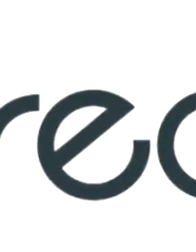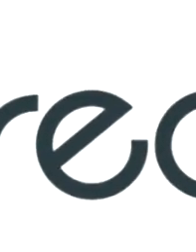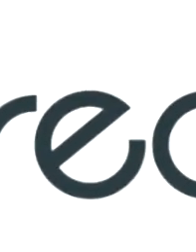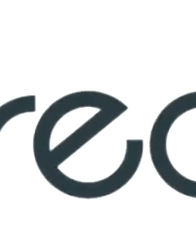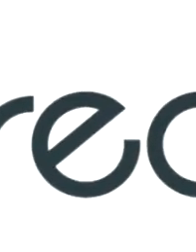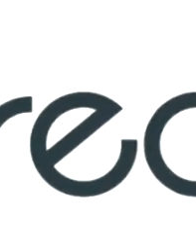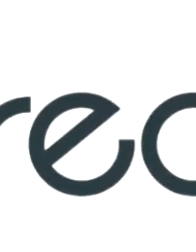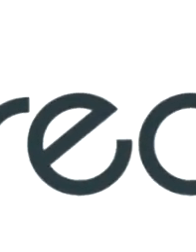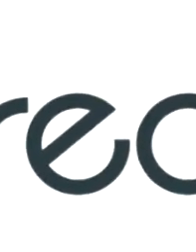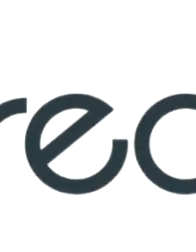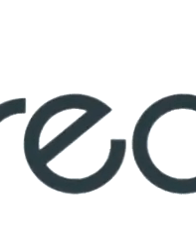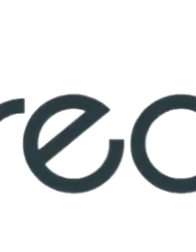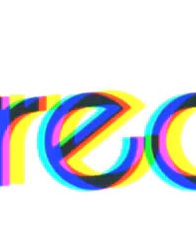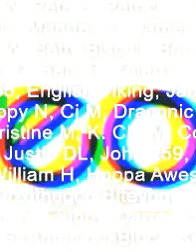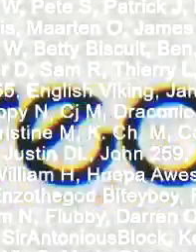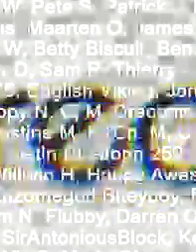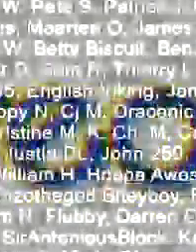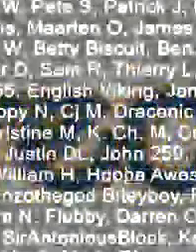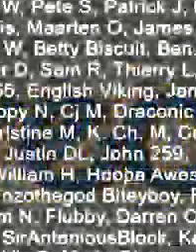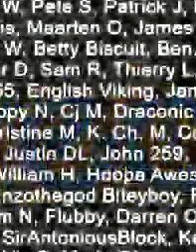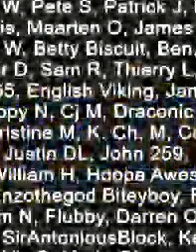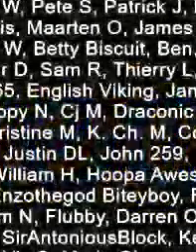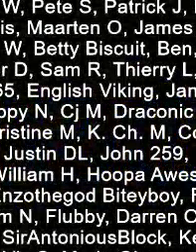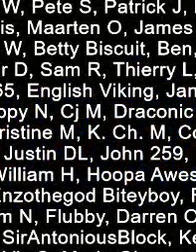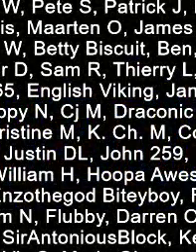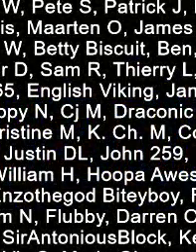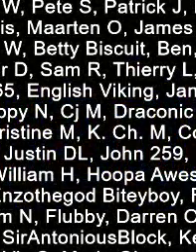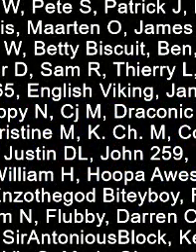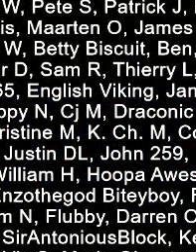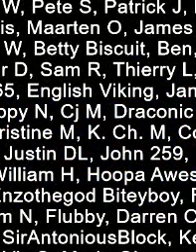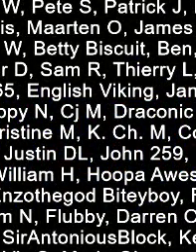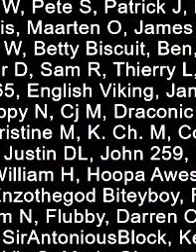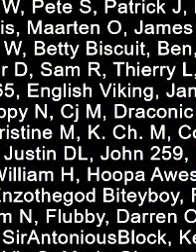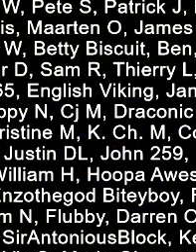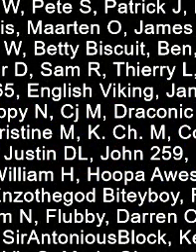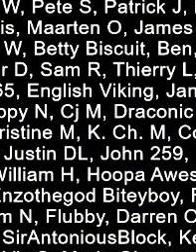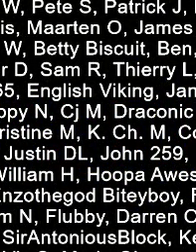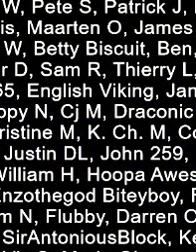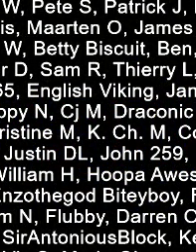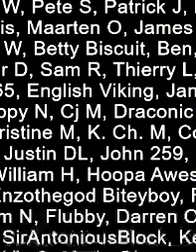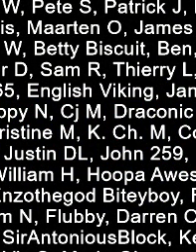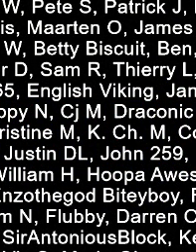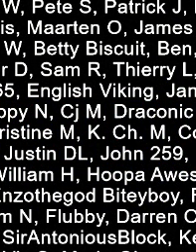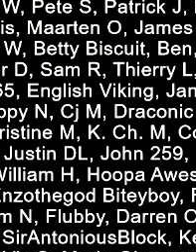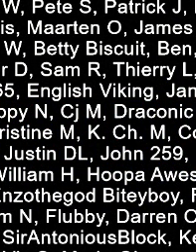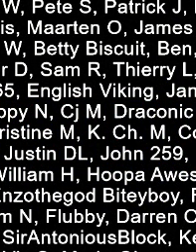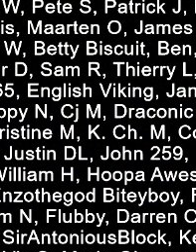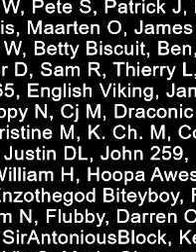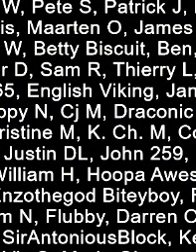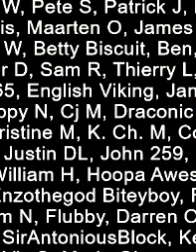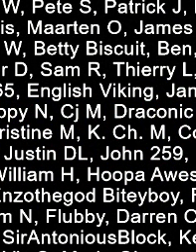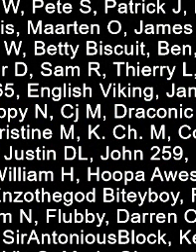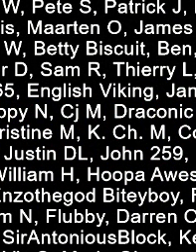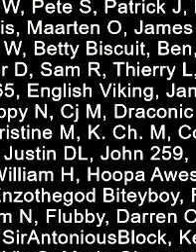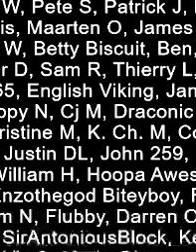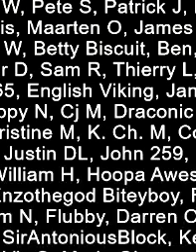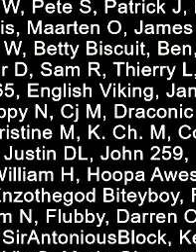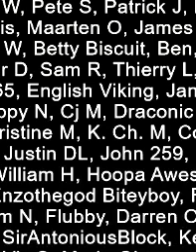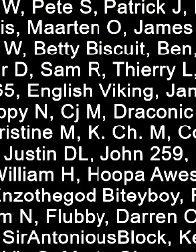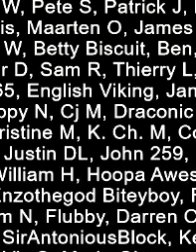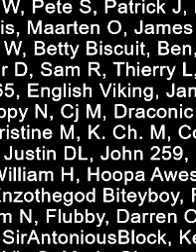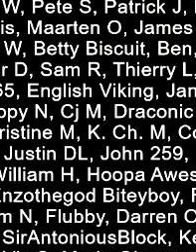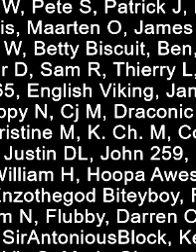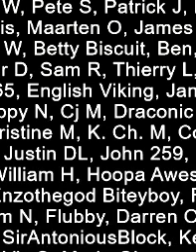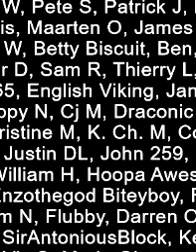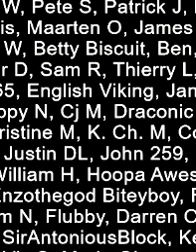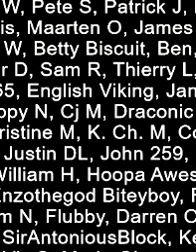a big, big thank you to all of my patrons. You ensure that this channel continues to exist. I'm eternally grateful for all of your support.